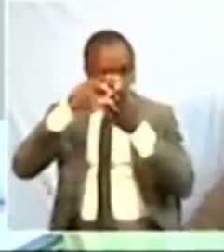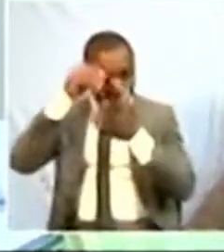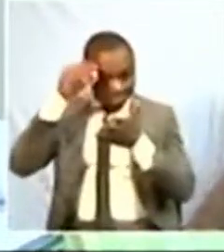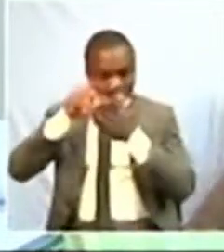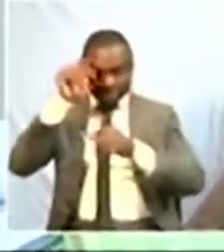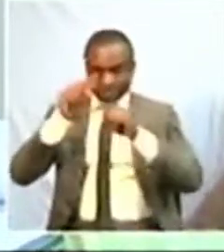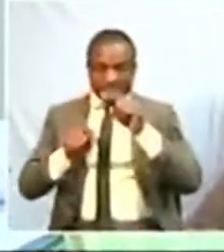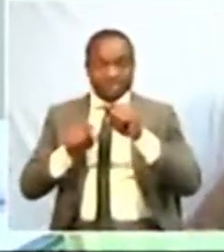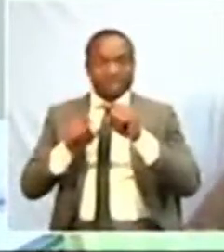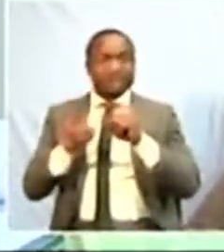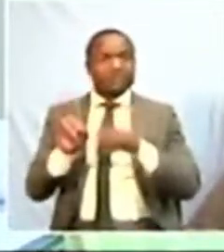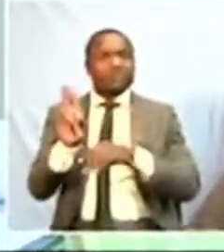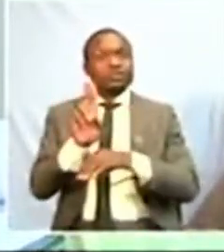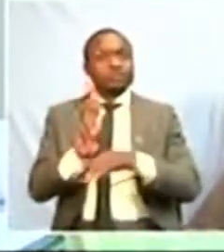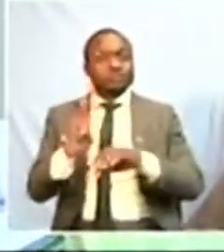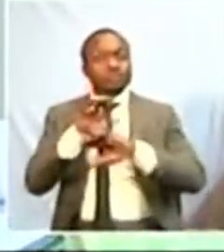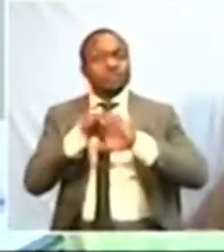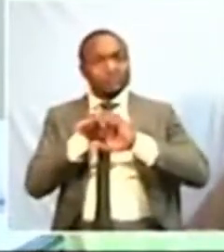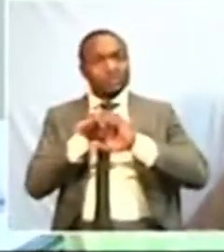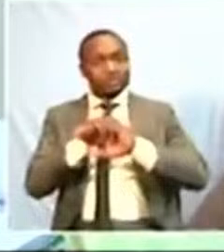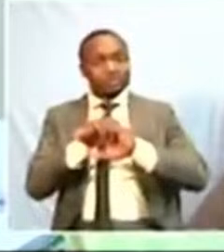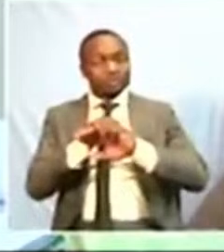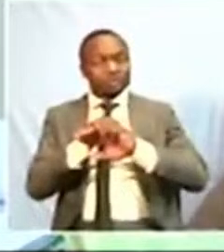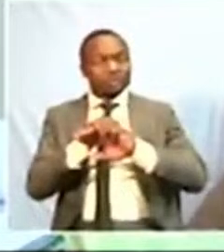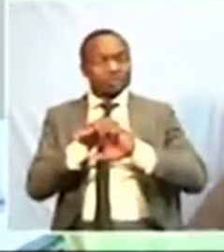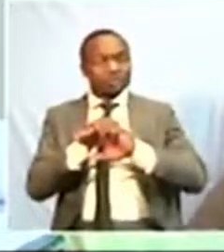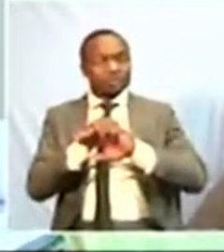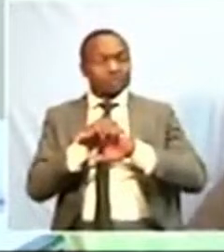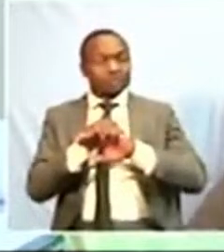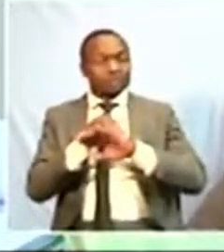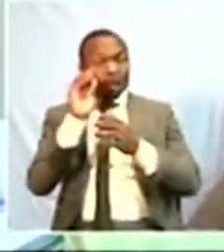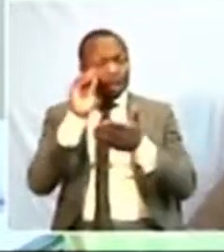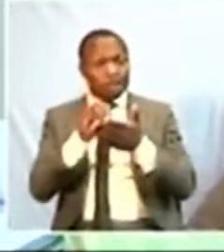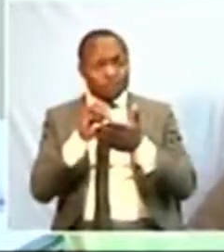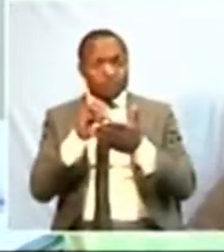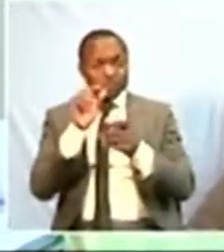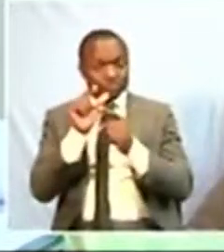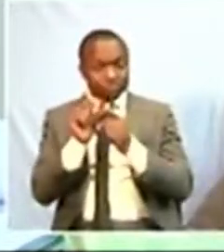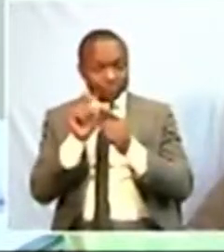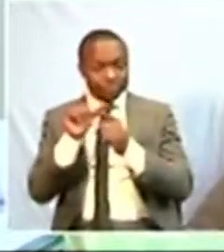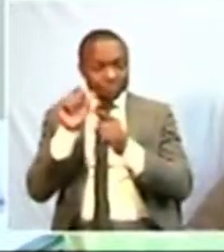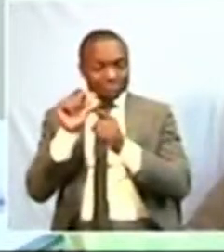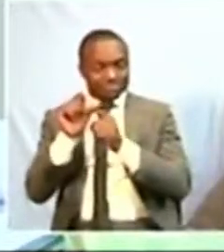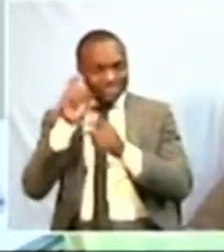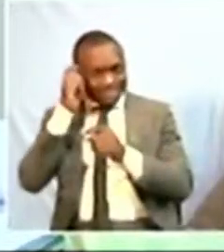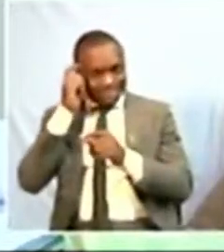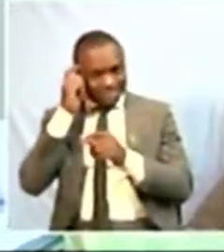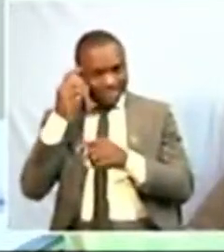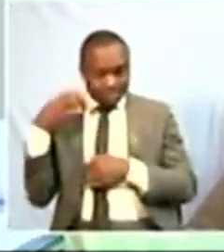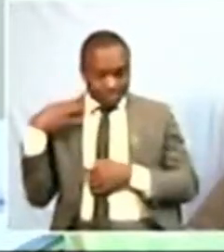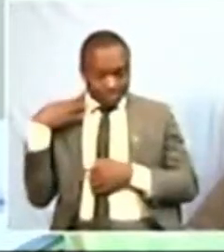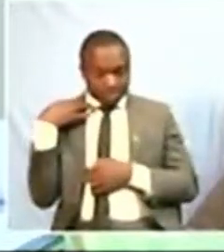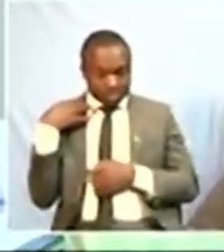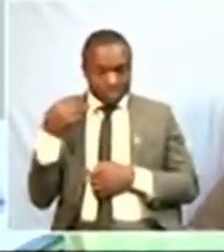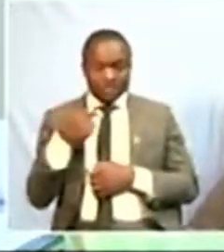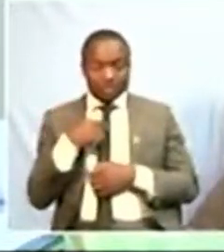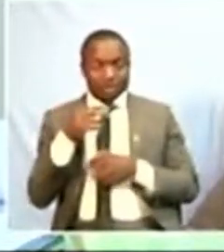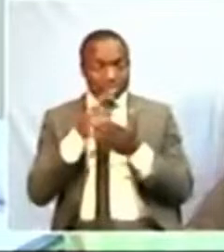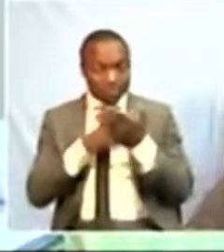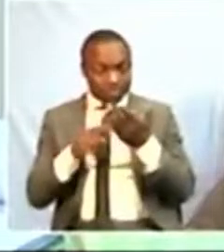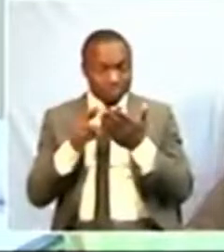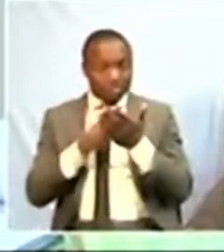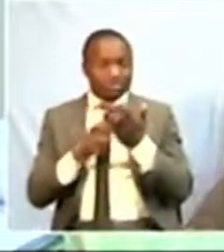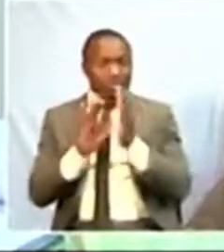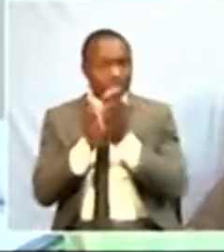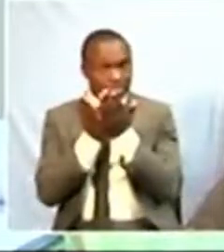English. You just sit and start putting up words that you think that, it reminds me of a certain book I read in